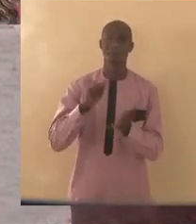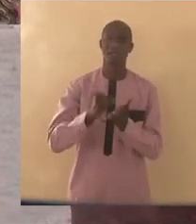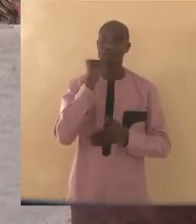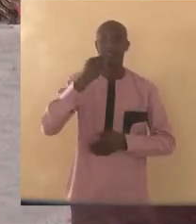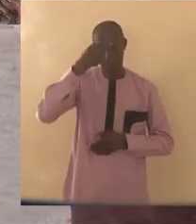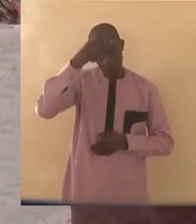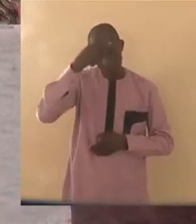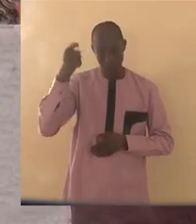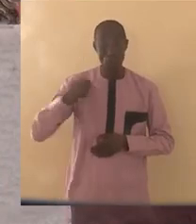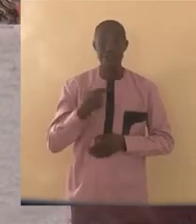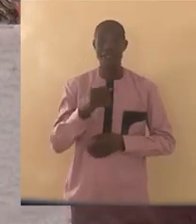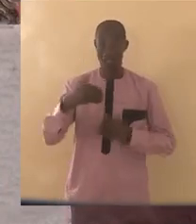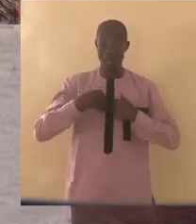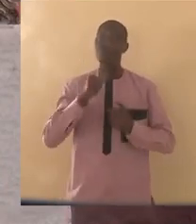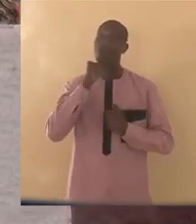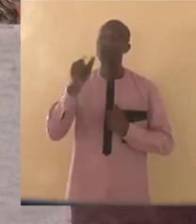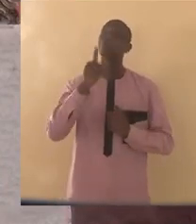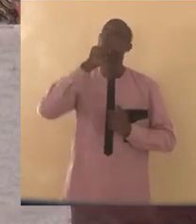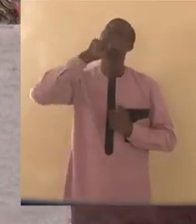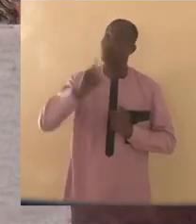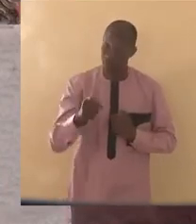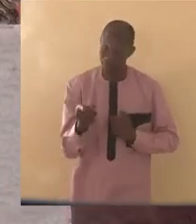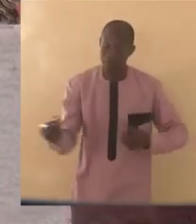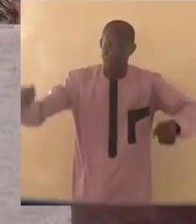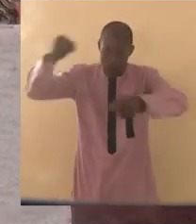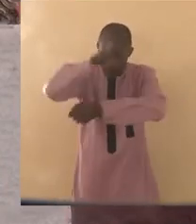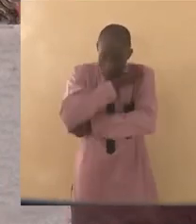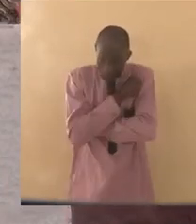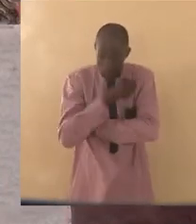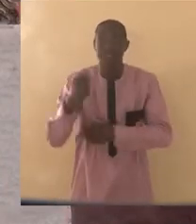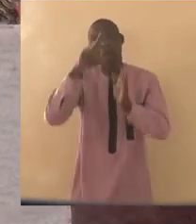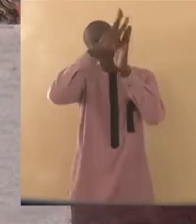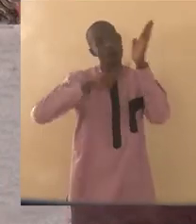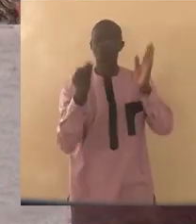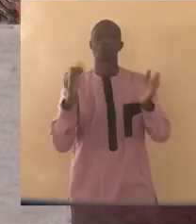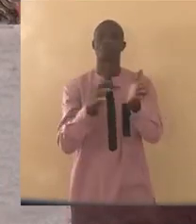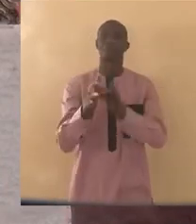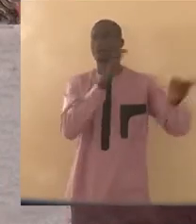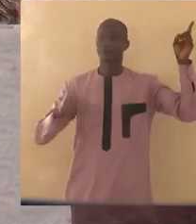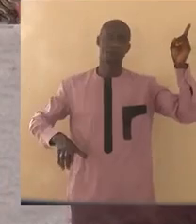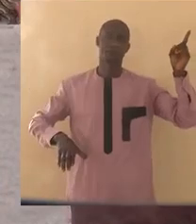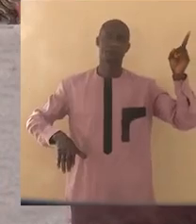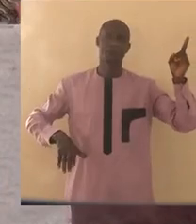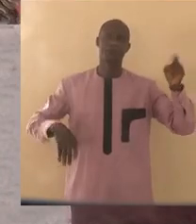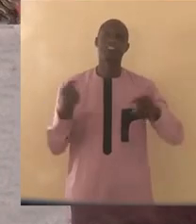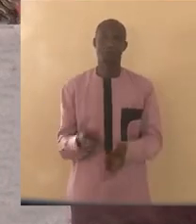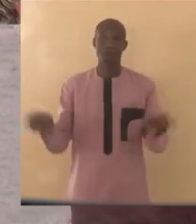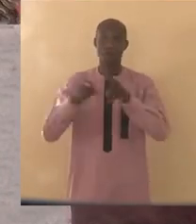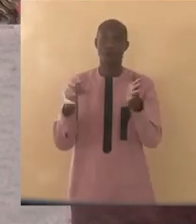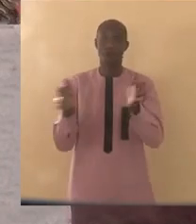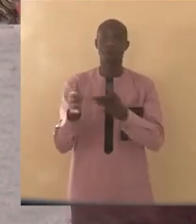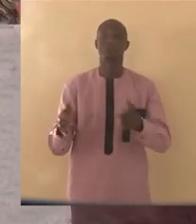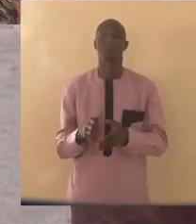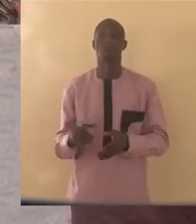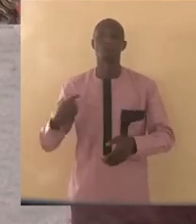That is because we have not really embraced the ways of Jesus Christ. We have not embraced the values